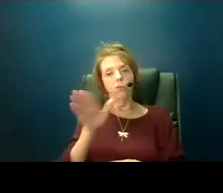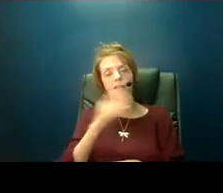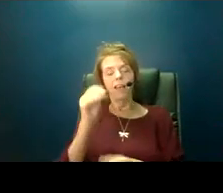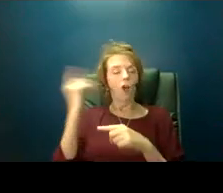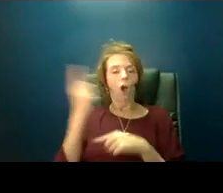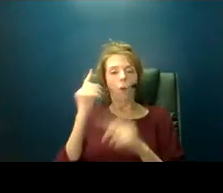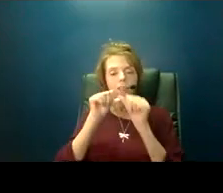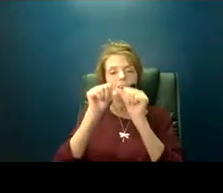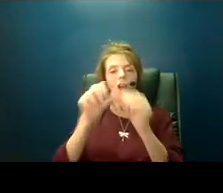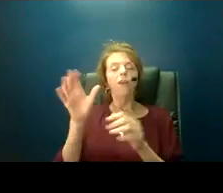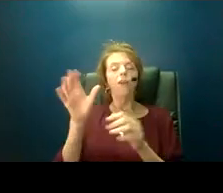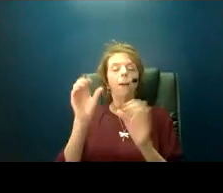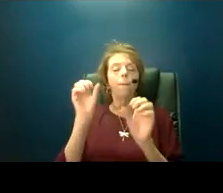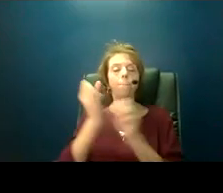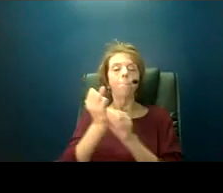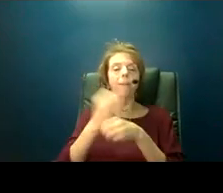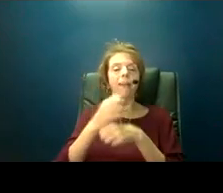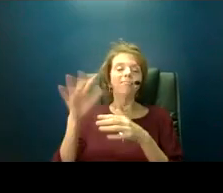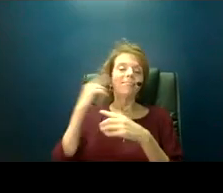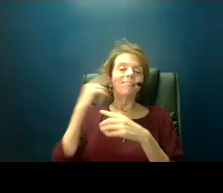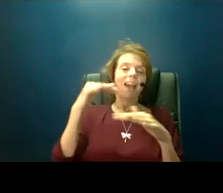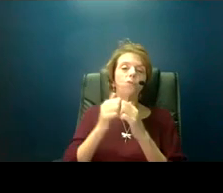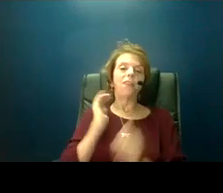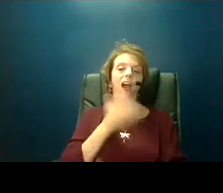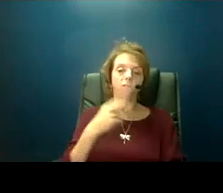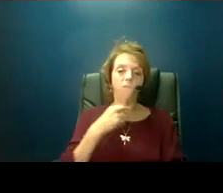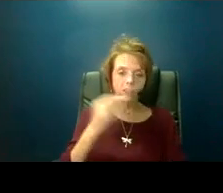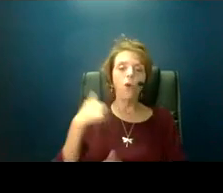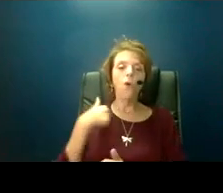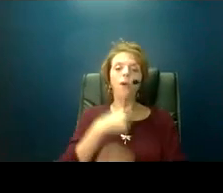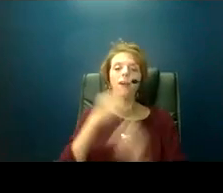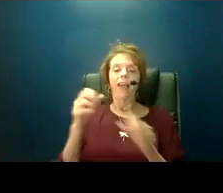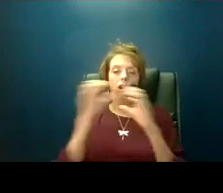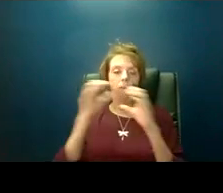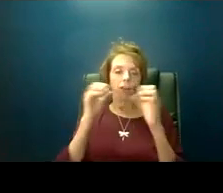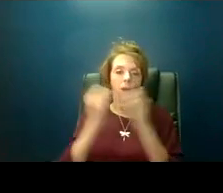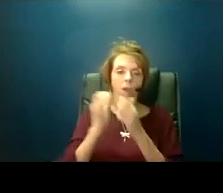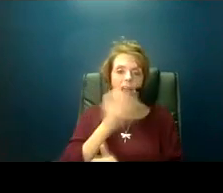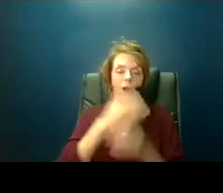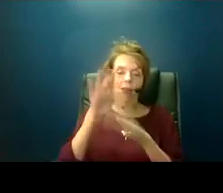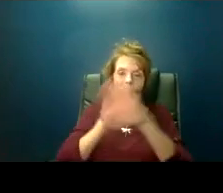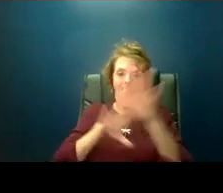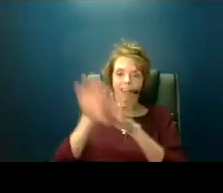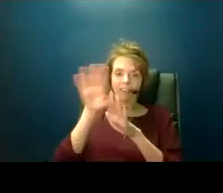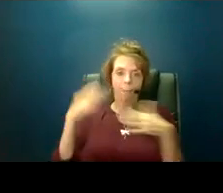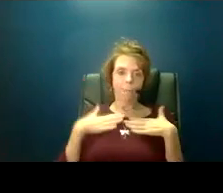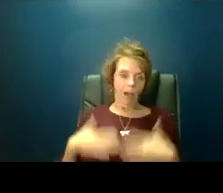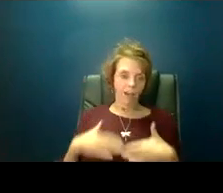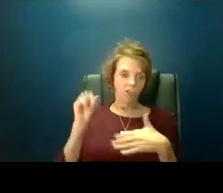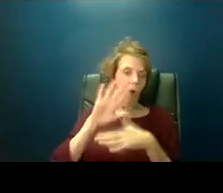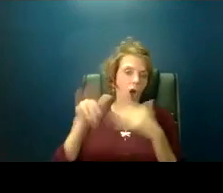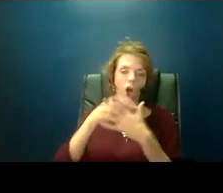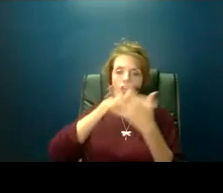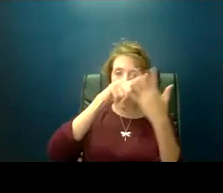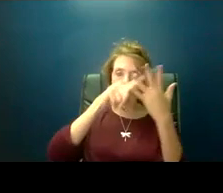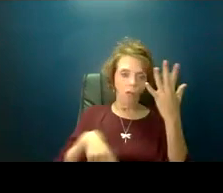make sounds with our voice. We can communicate with our hands and our bodies. So all those things we